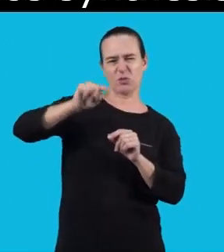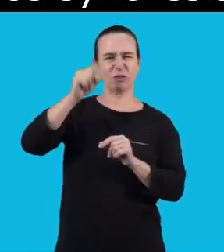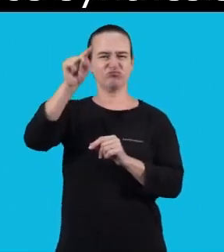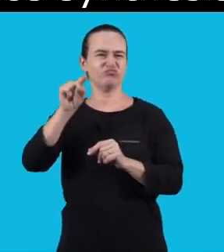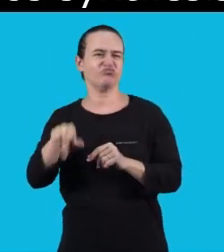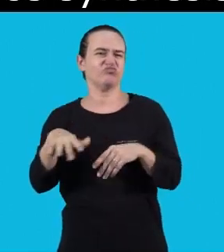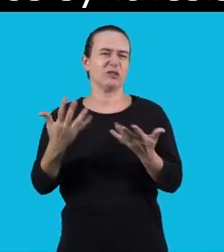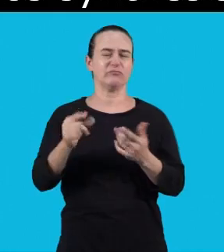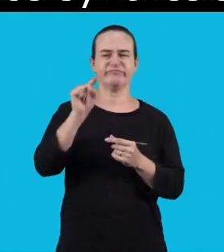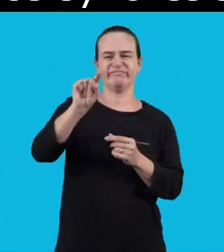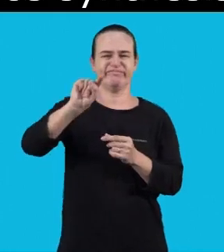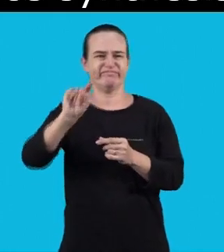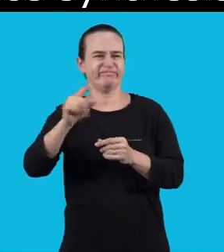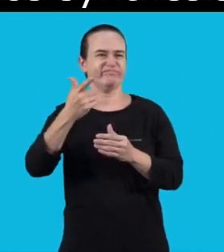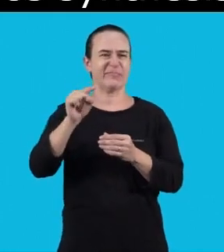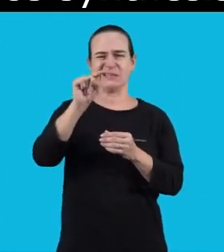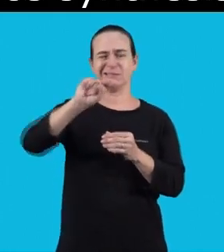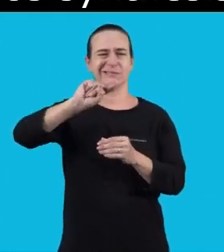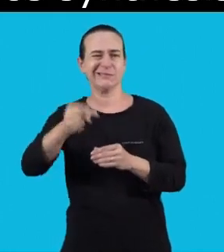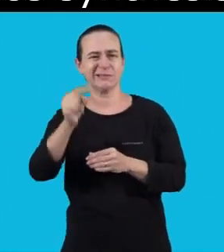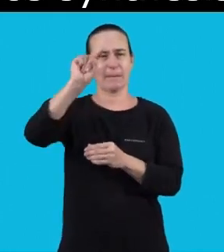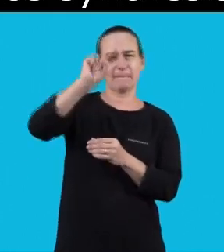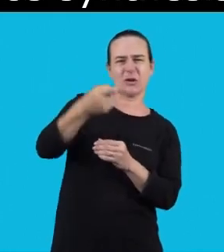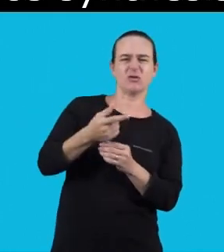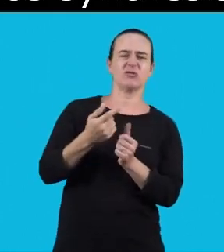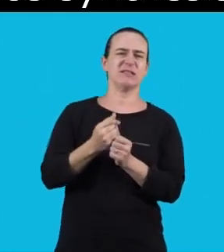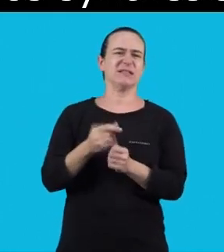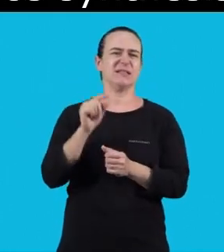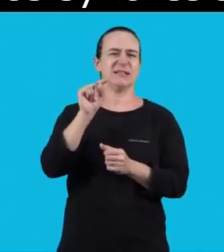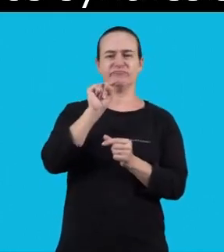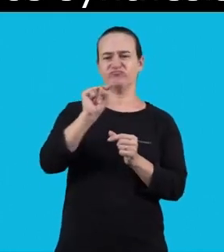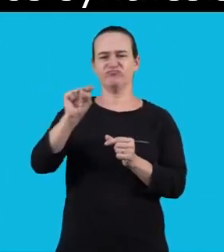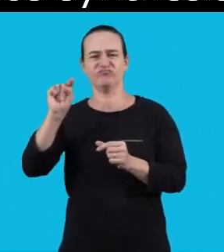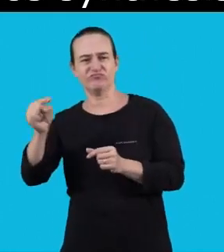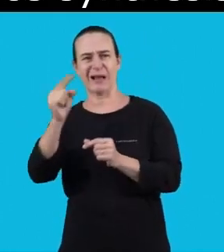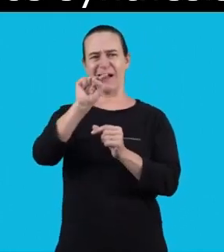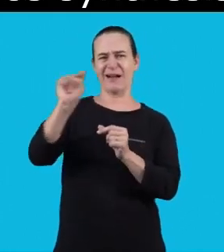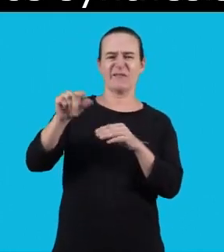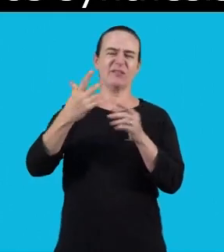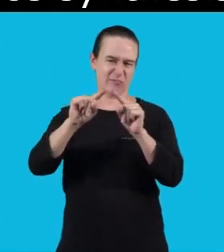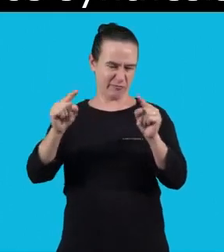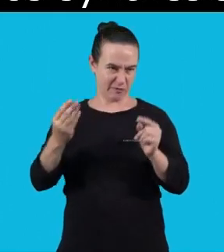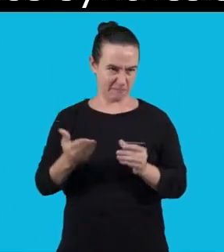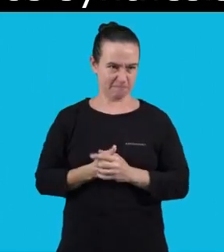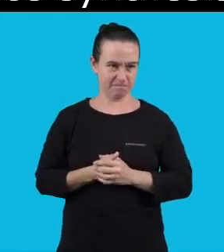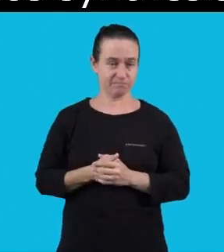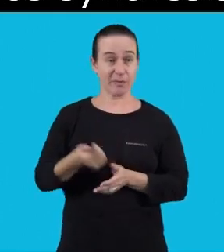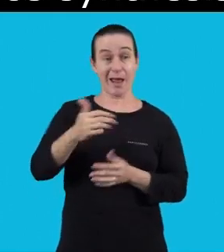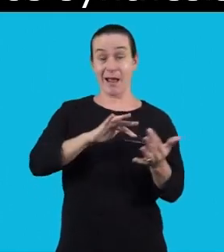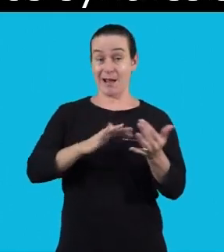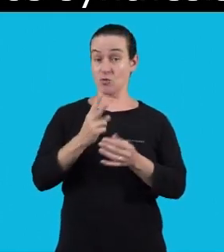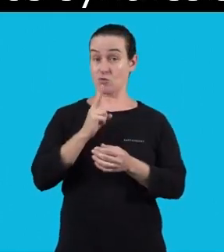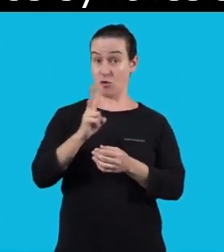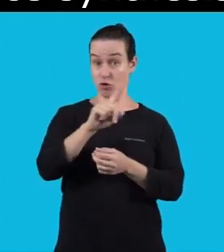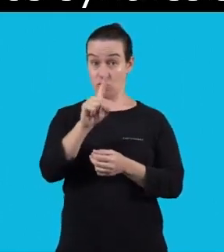punctuation marks like the apostrophe, semicolon, ellipsis, hyphen, dash, and parenthesis.